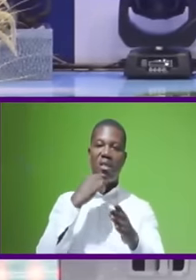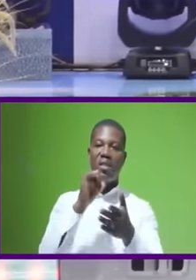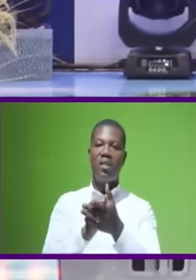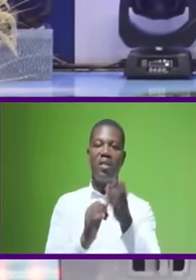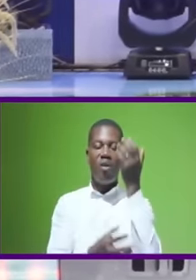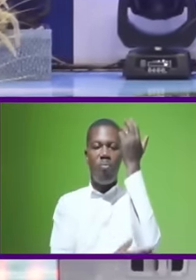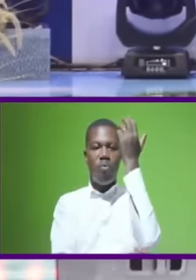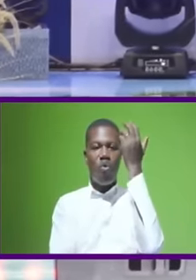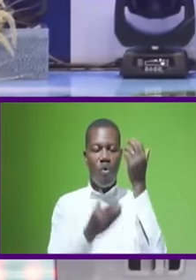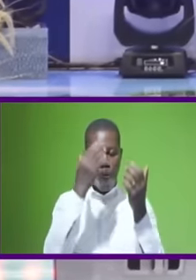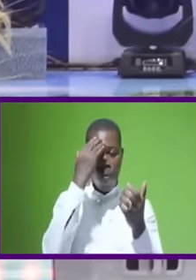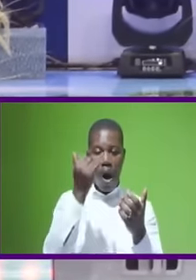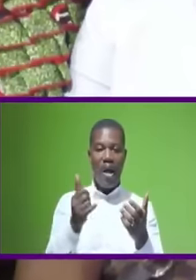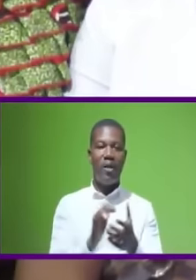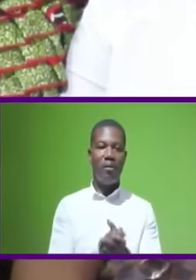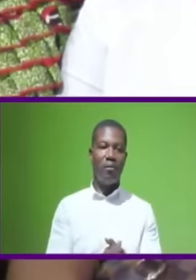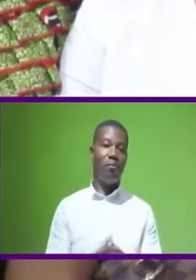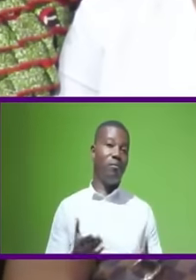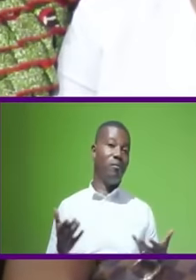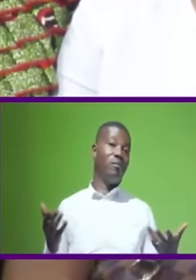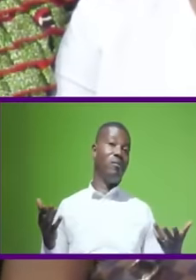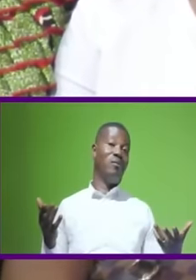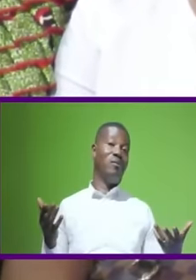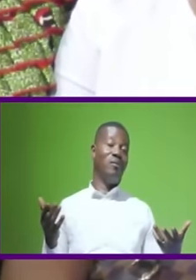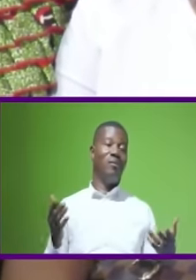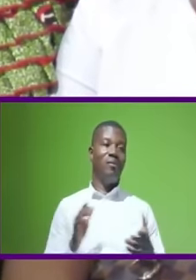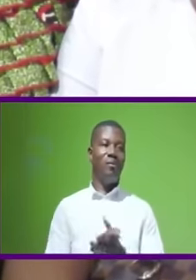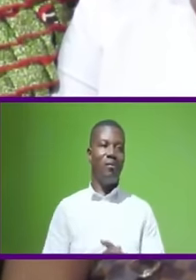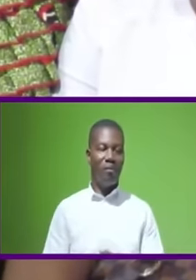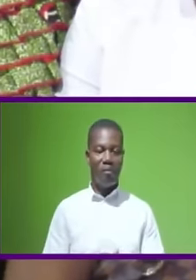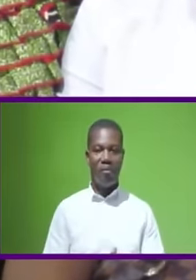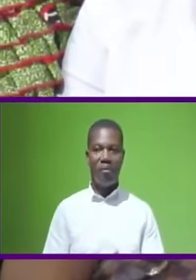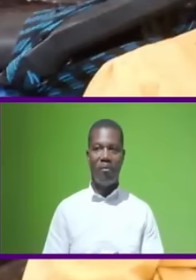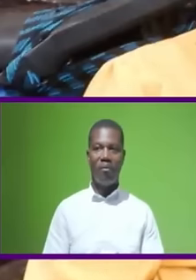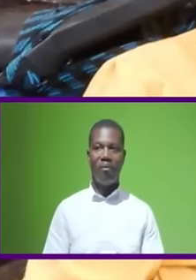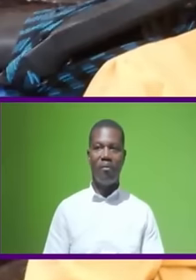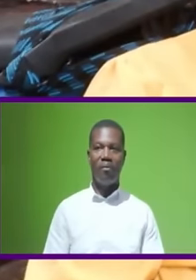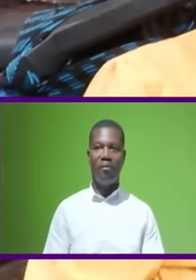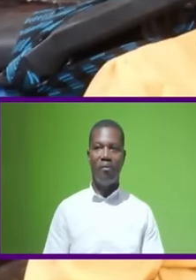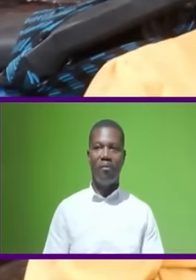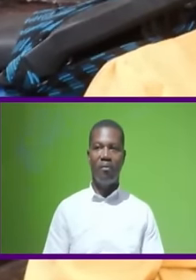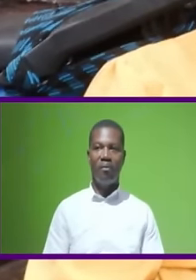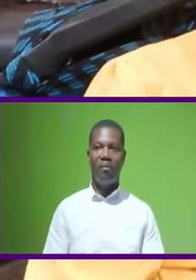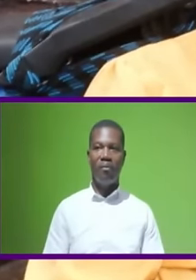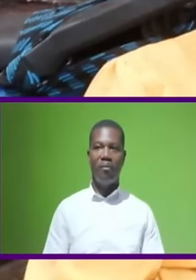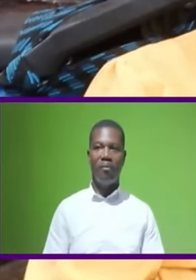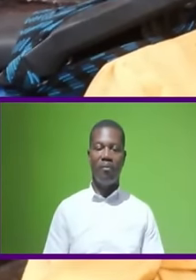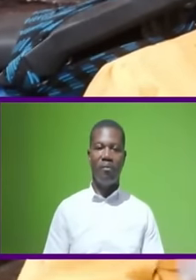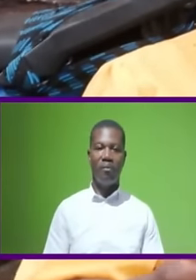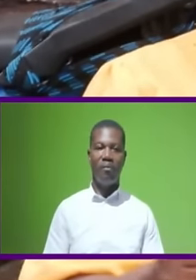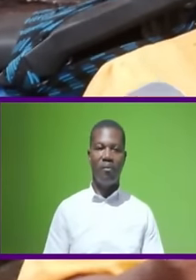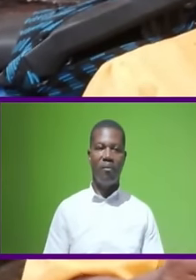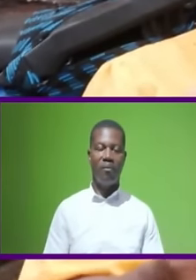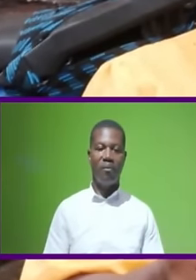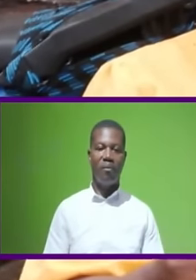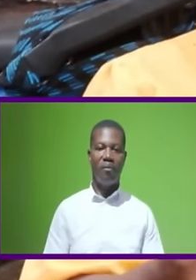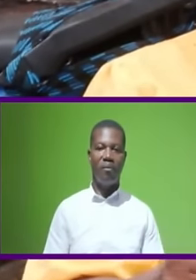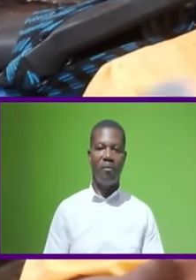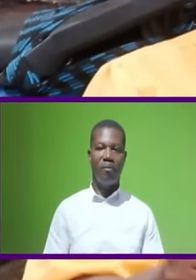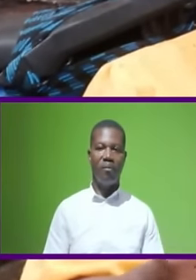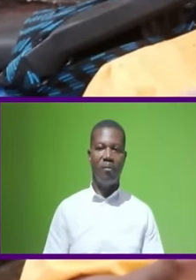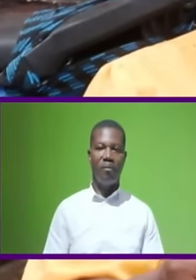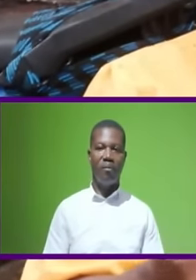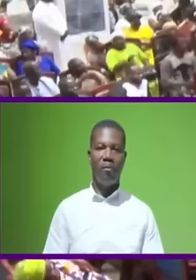So I don't know why anyone was able to sell his land to come and put the money at the feet of the apostles